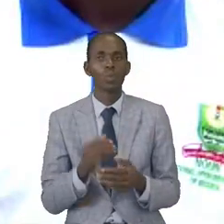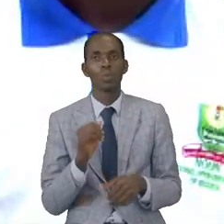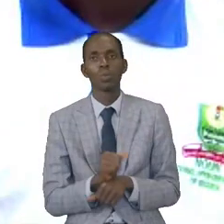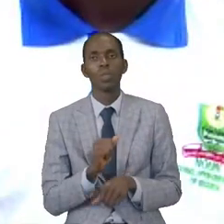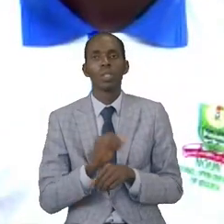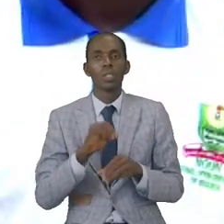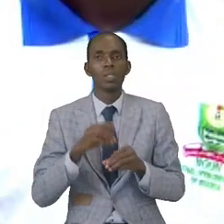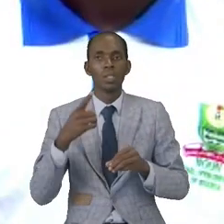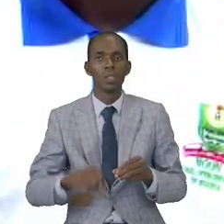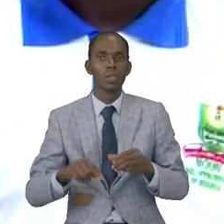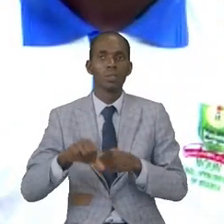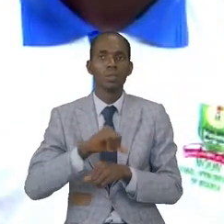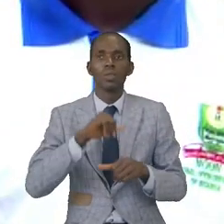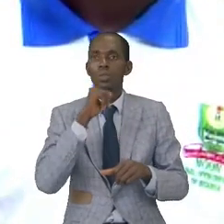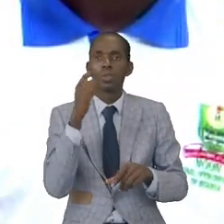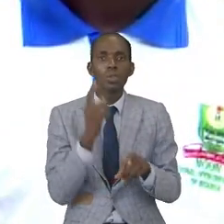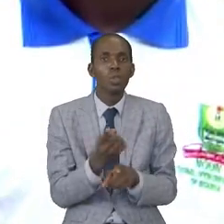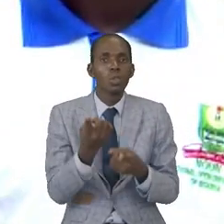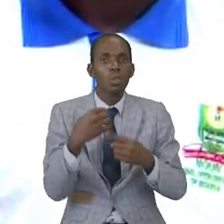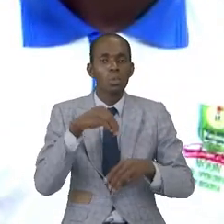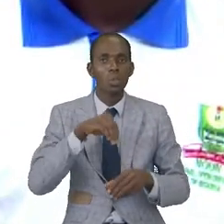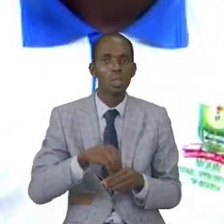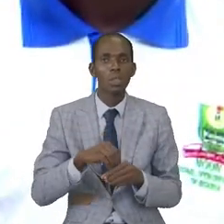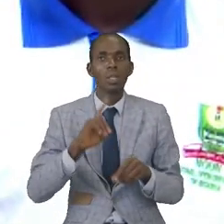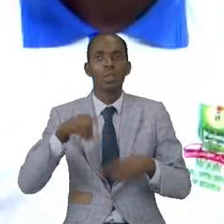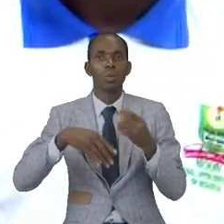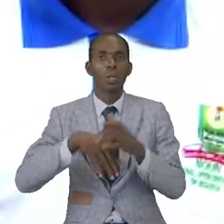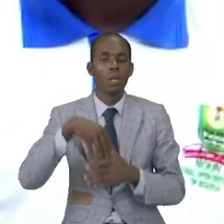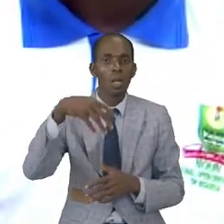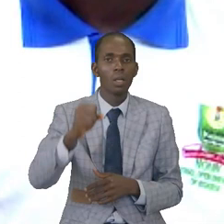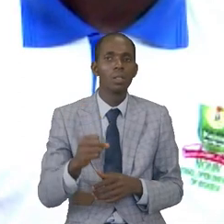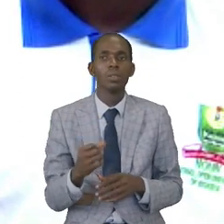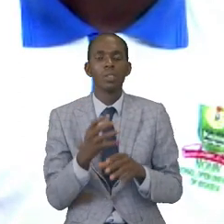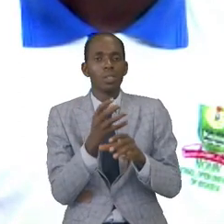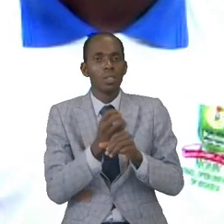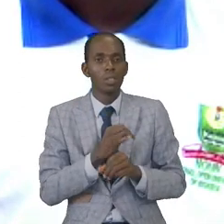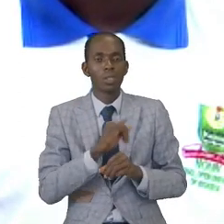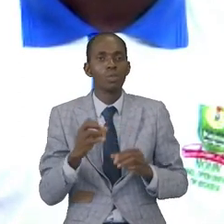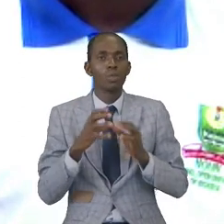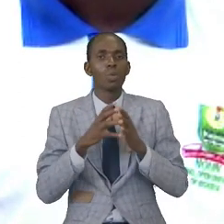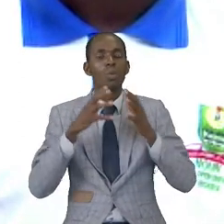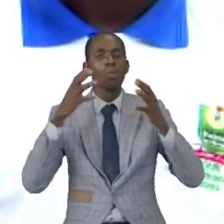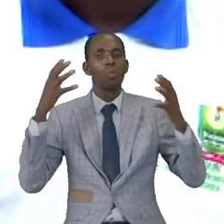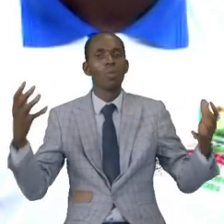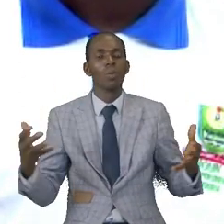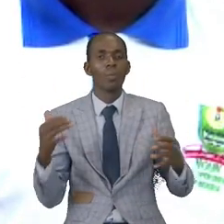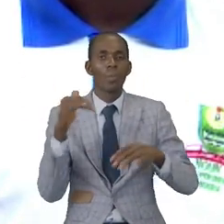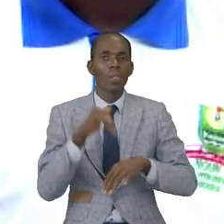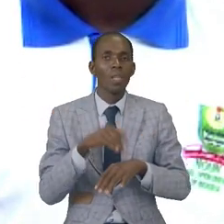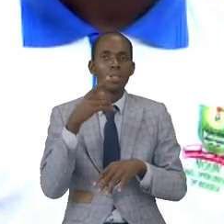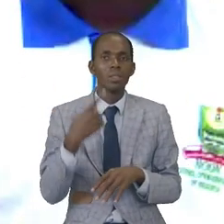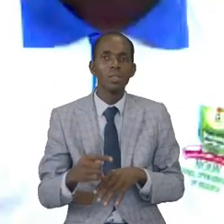the fellowship. We're not just coming in and going out. We're receiving so much at the, you